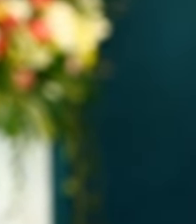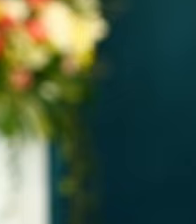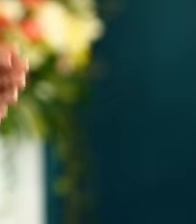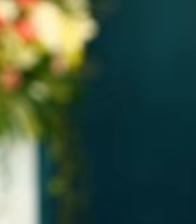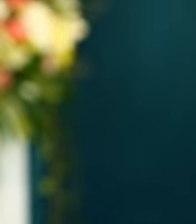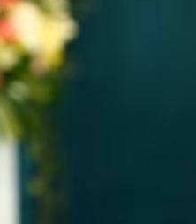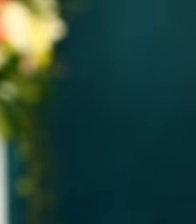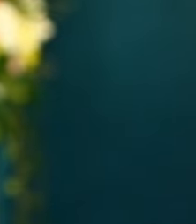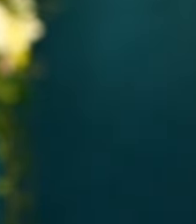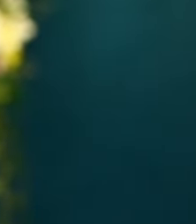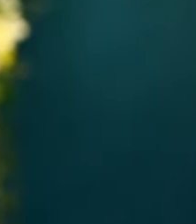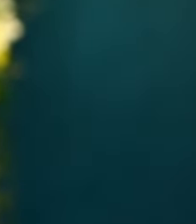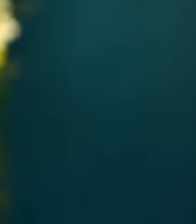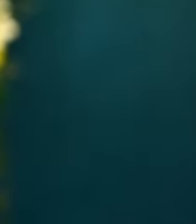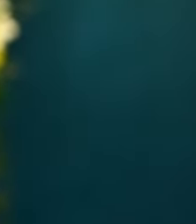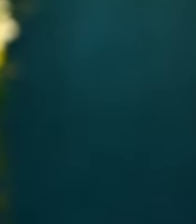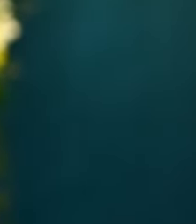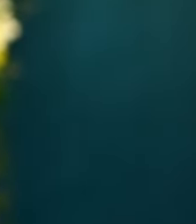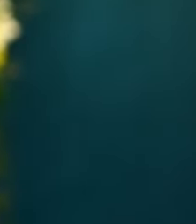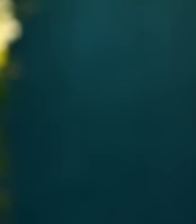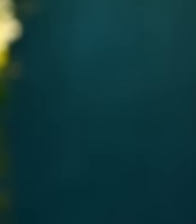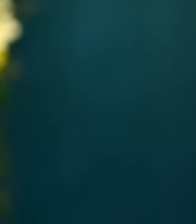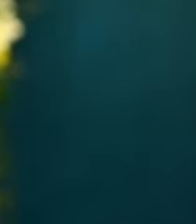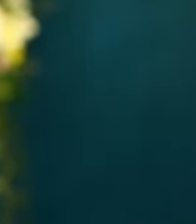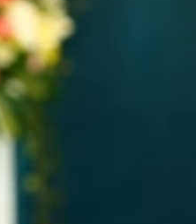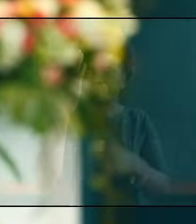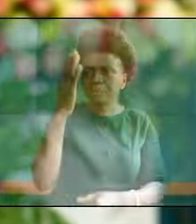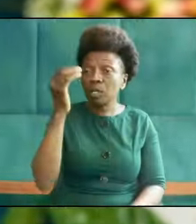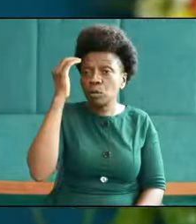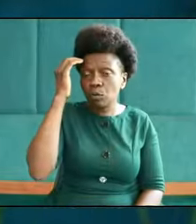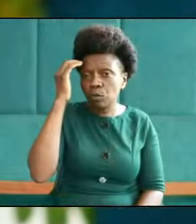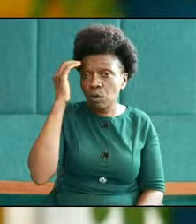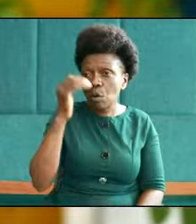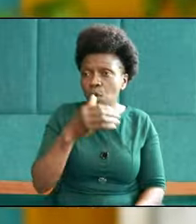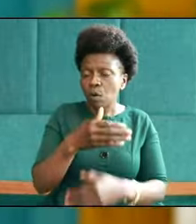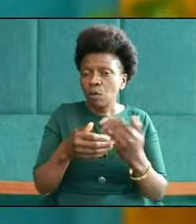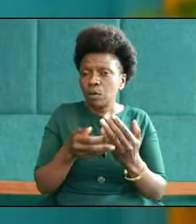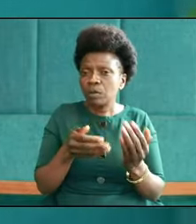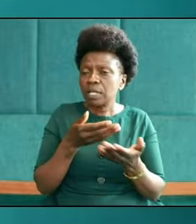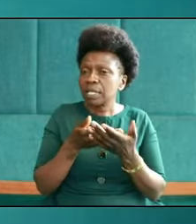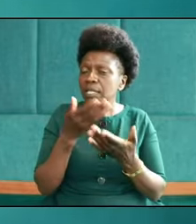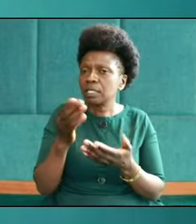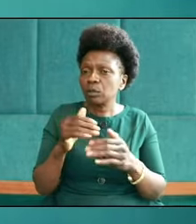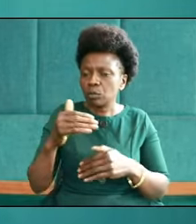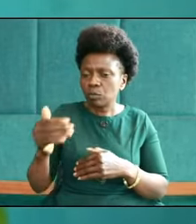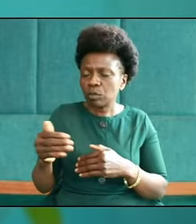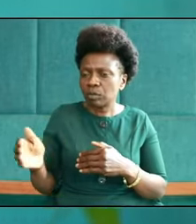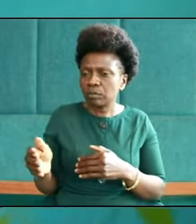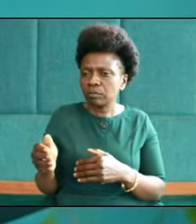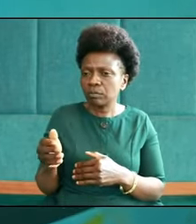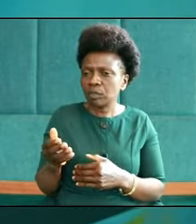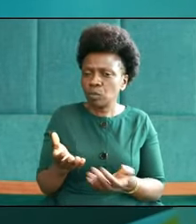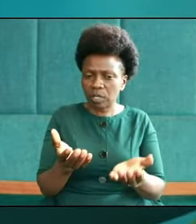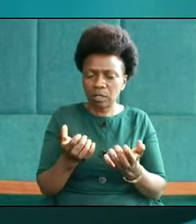place, it is the gate of heaven. And you know, all his desires were always to go home. I want